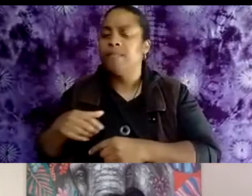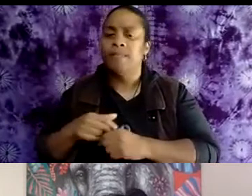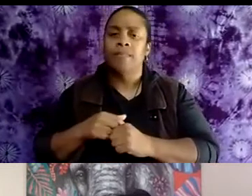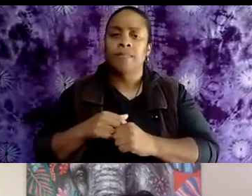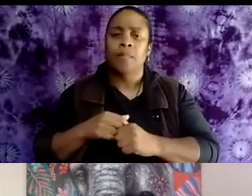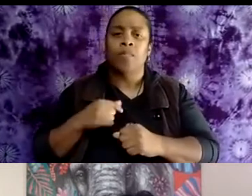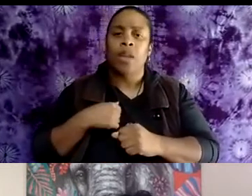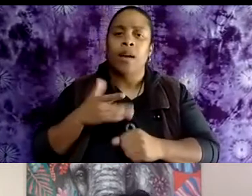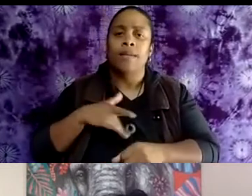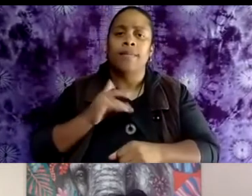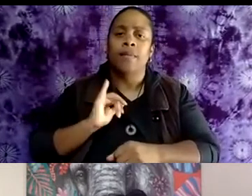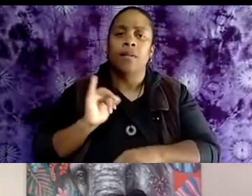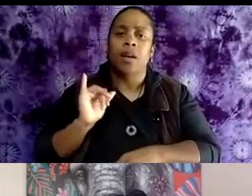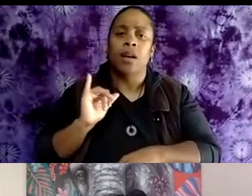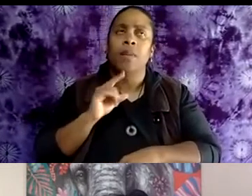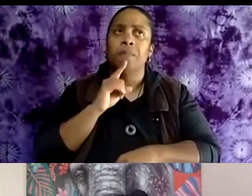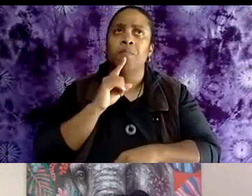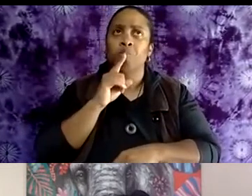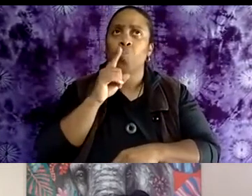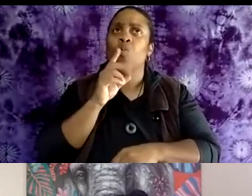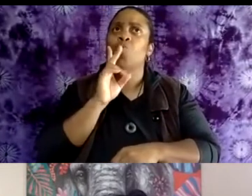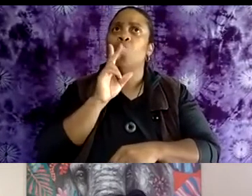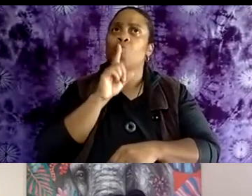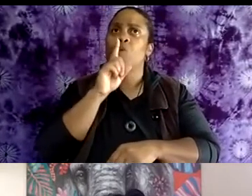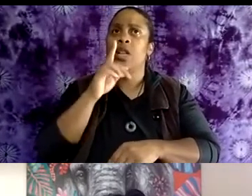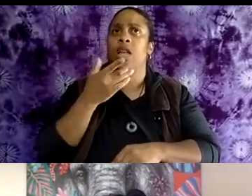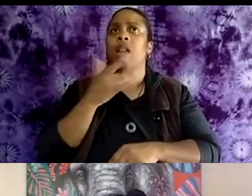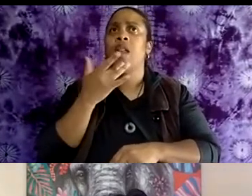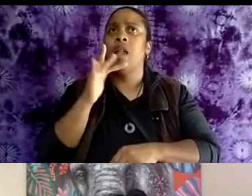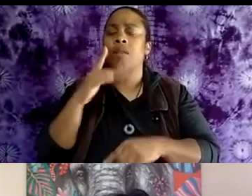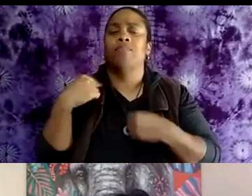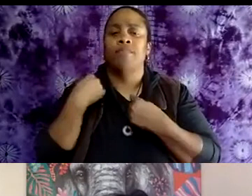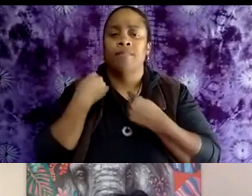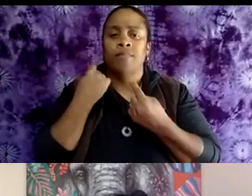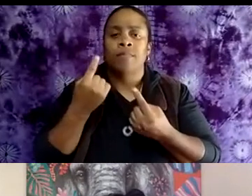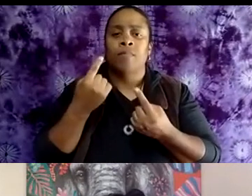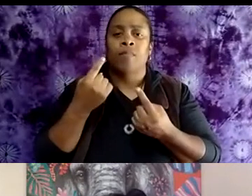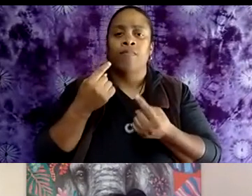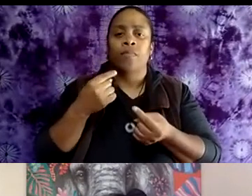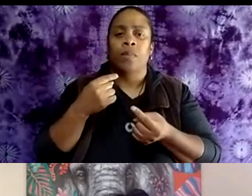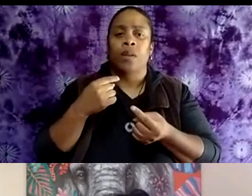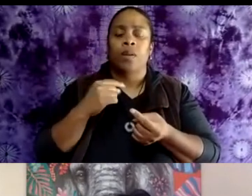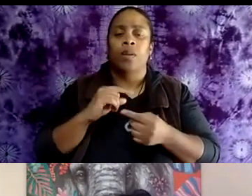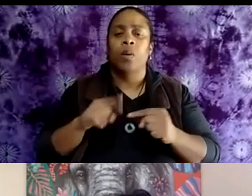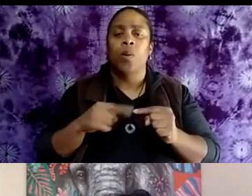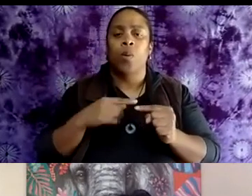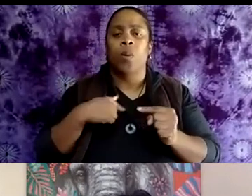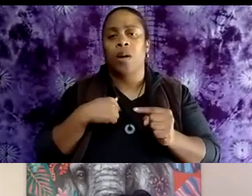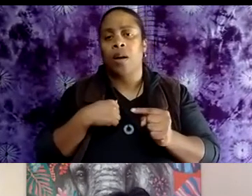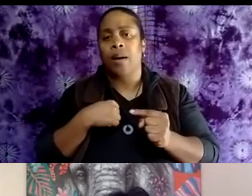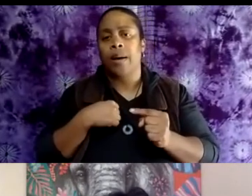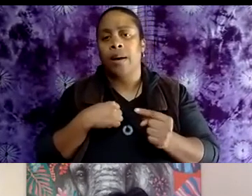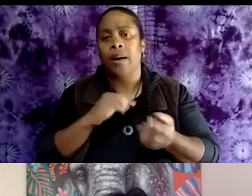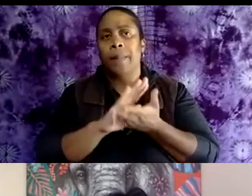that I've been very lucky because when I have become